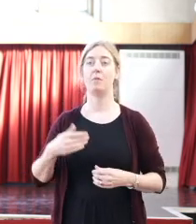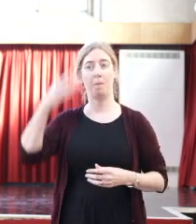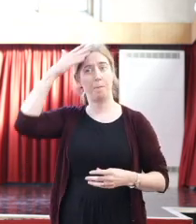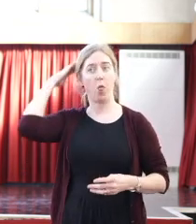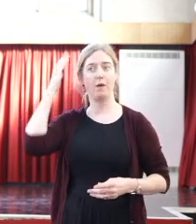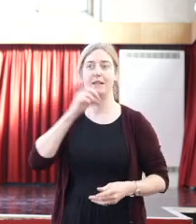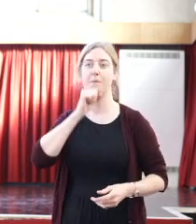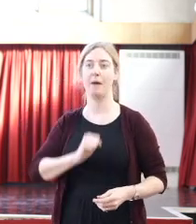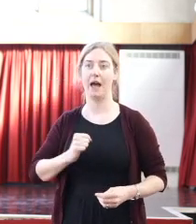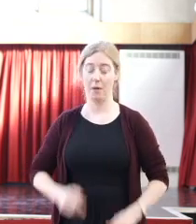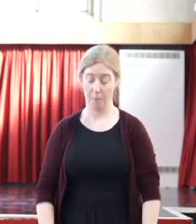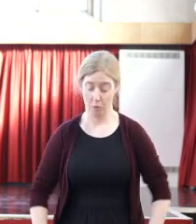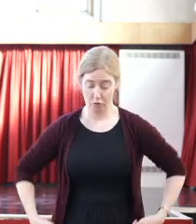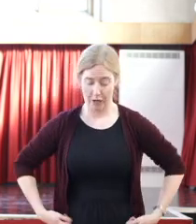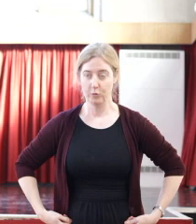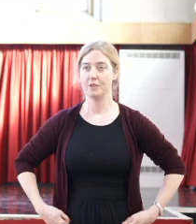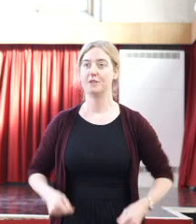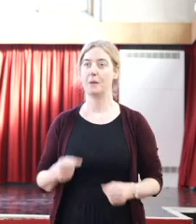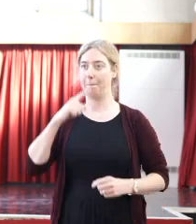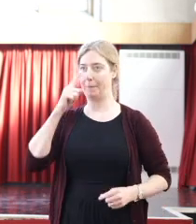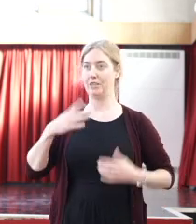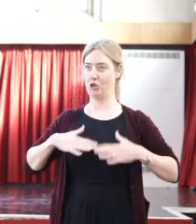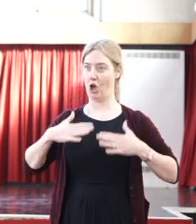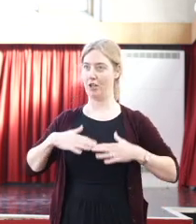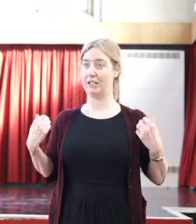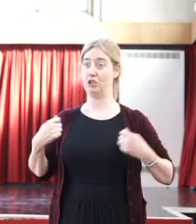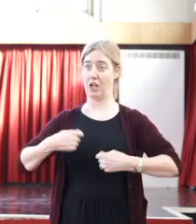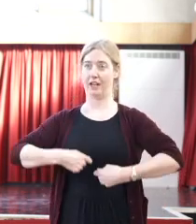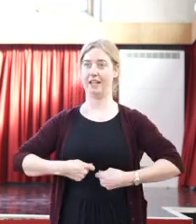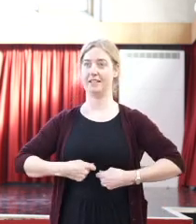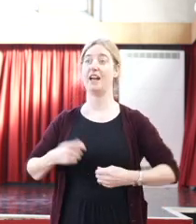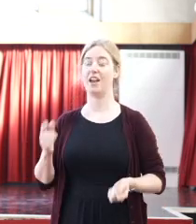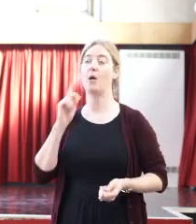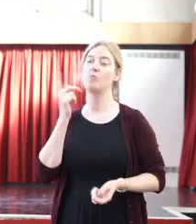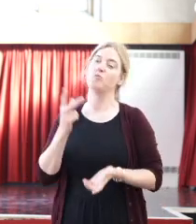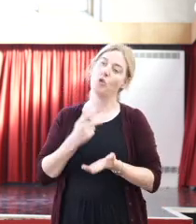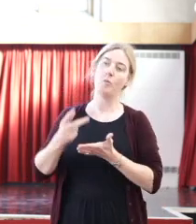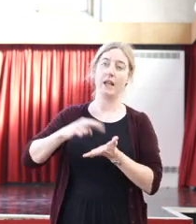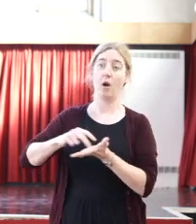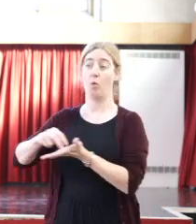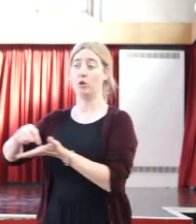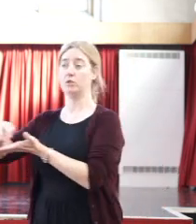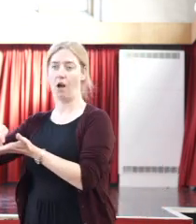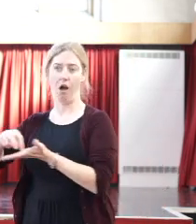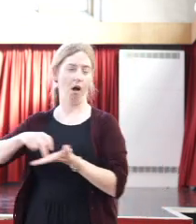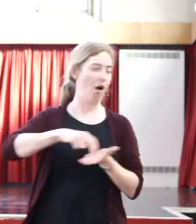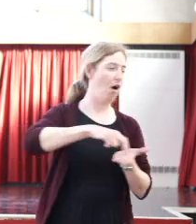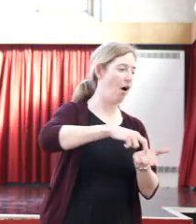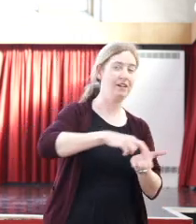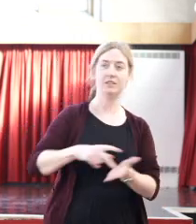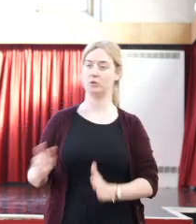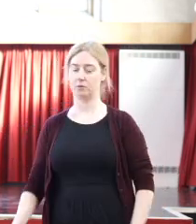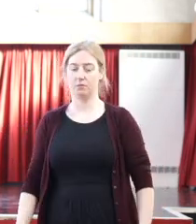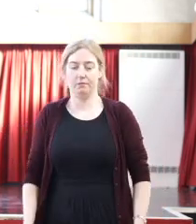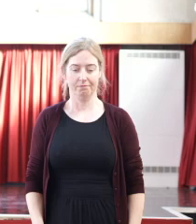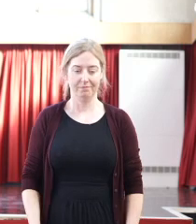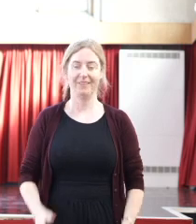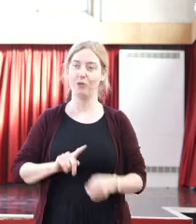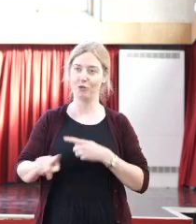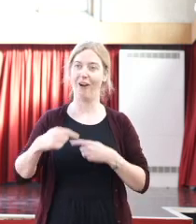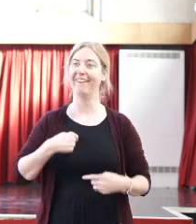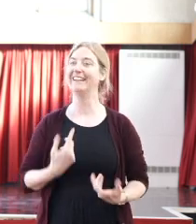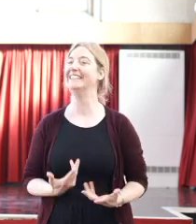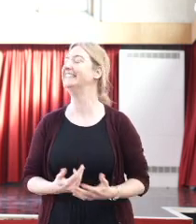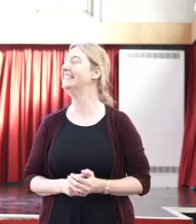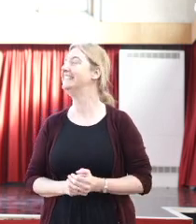pink shirt, grey jacket, and I'll probably wander around the stage a little bit too much. During the course